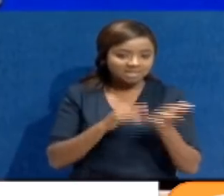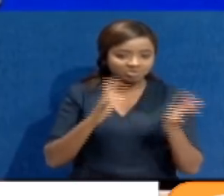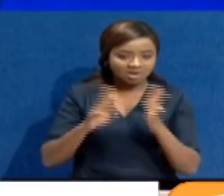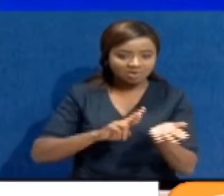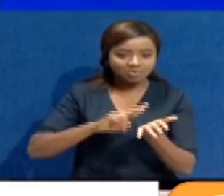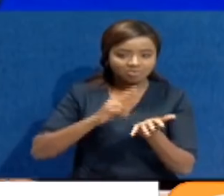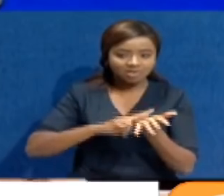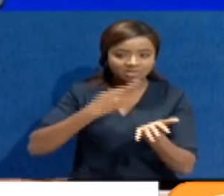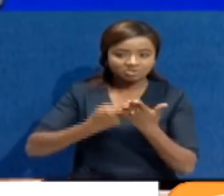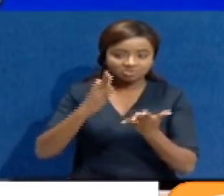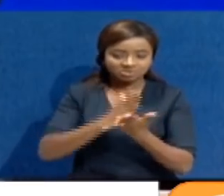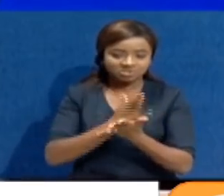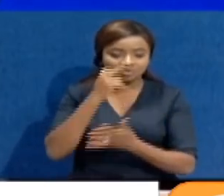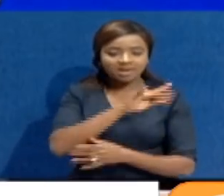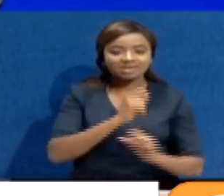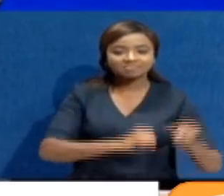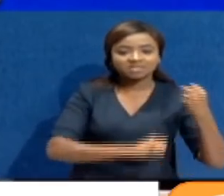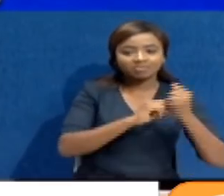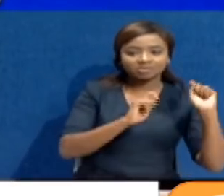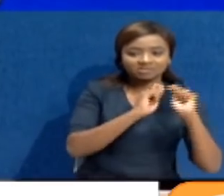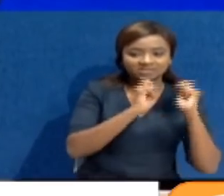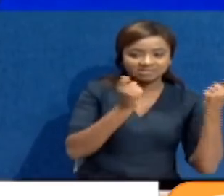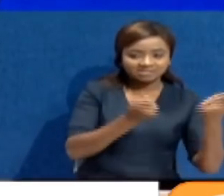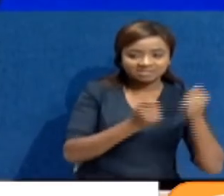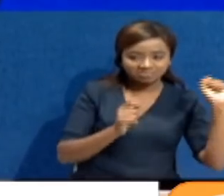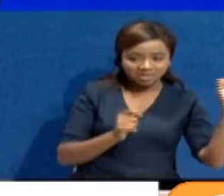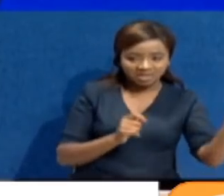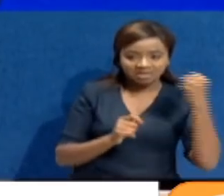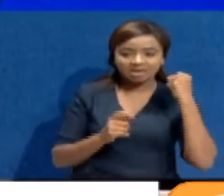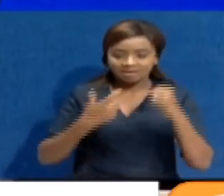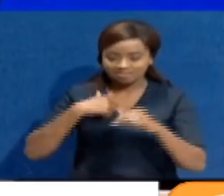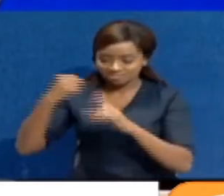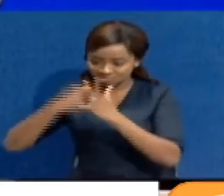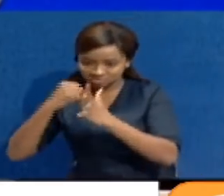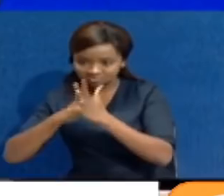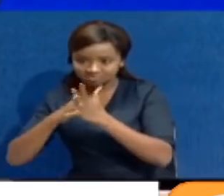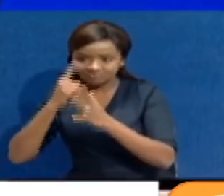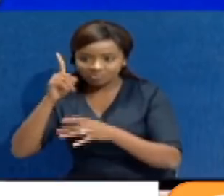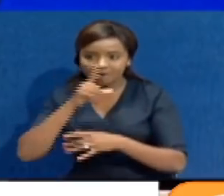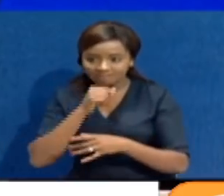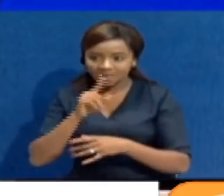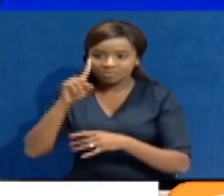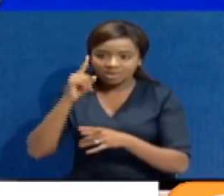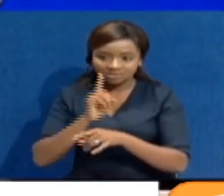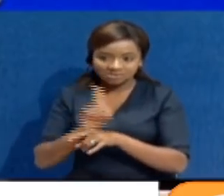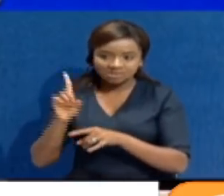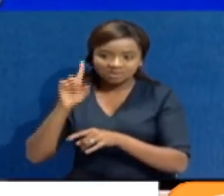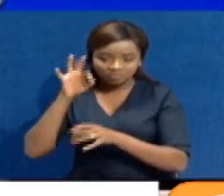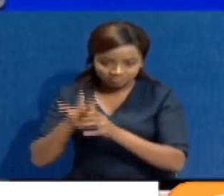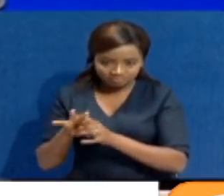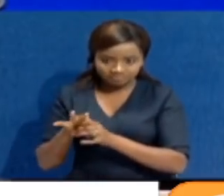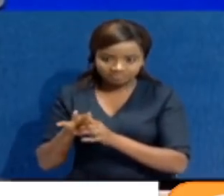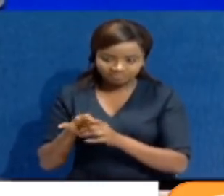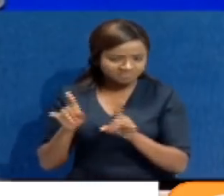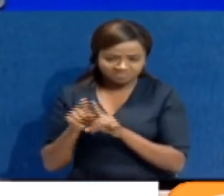was supporting the so-called Team Kenya. I was pushing for the so-called one man, one shilling, one vote, which I still maintain that